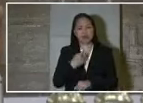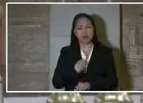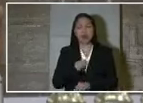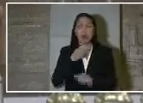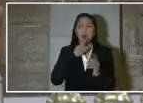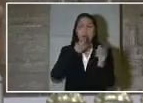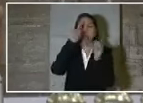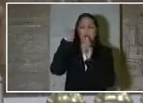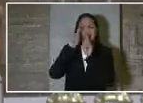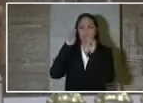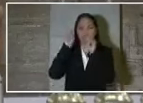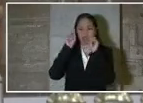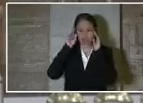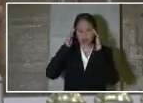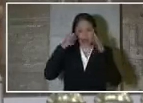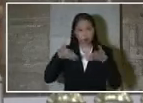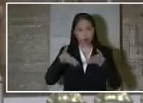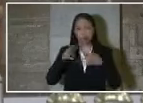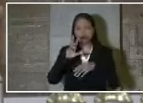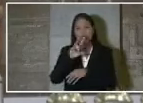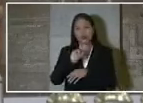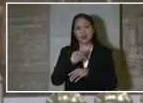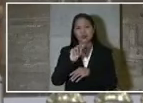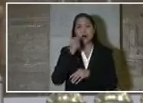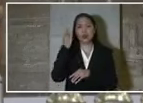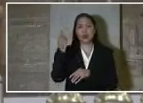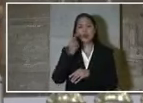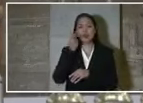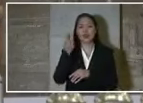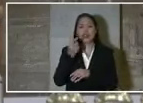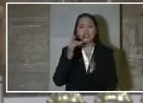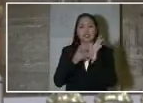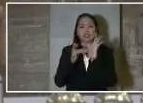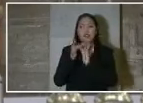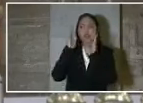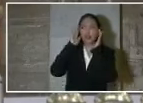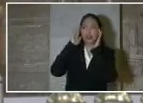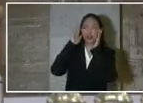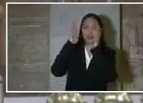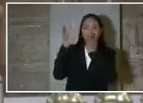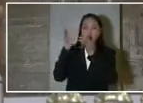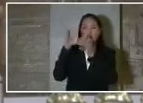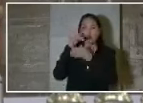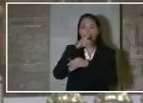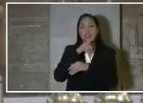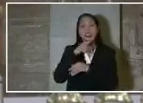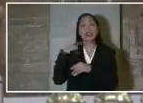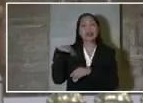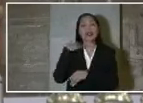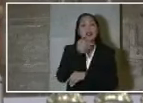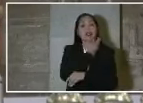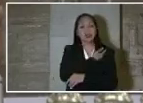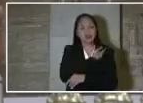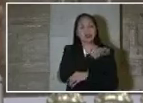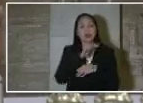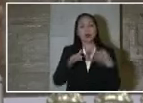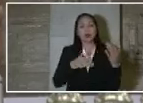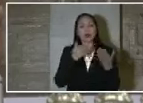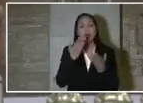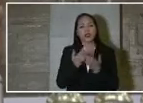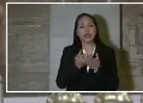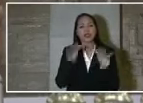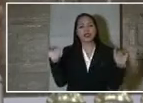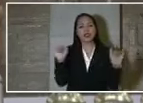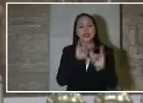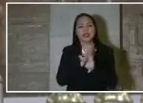star. Si Jesus lamang. At tayong lahat ay pare-parehas